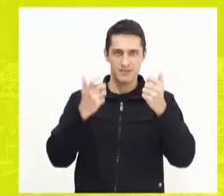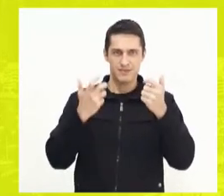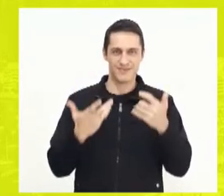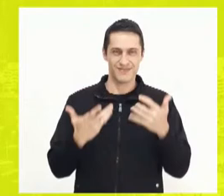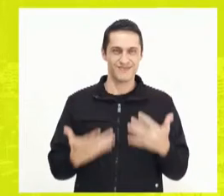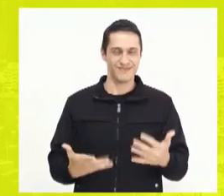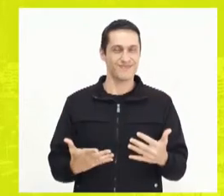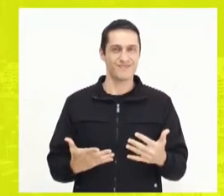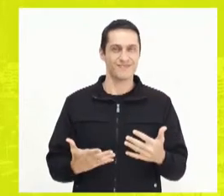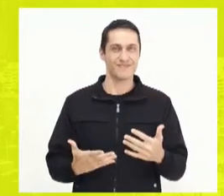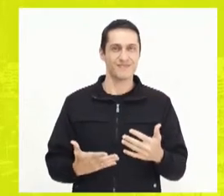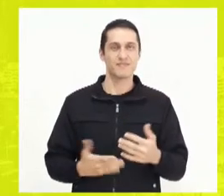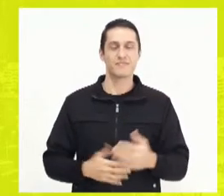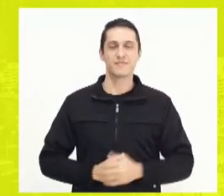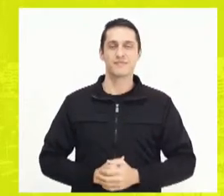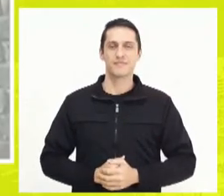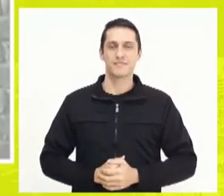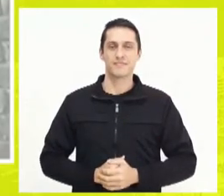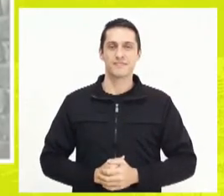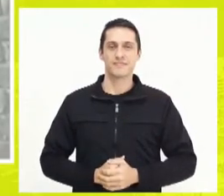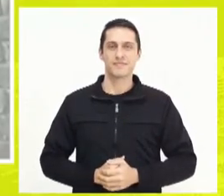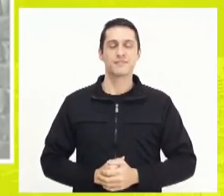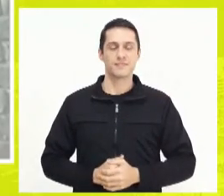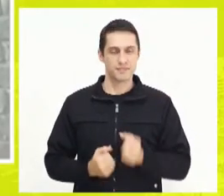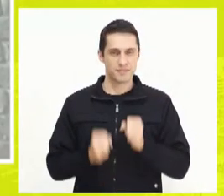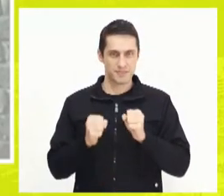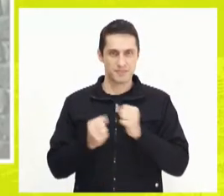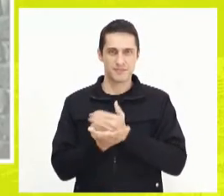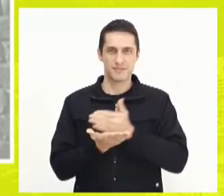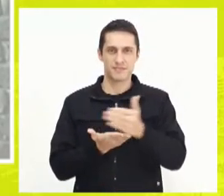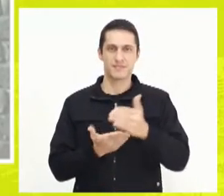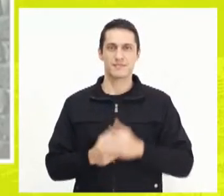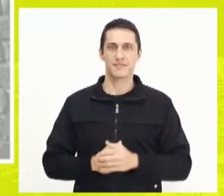go ahead no you can go ahead you can go ahead